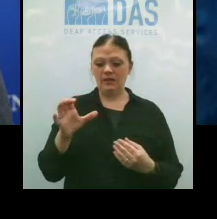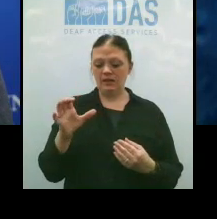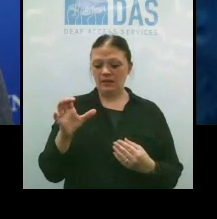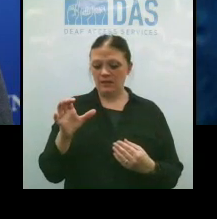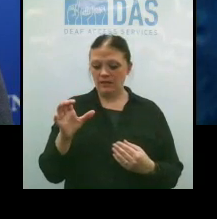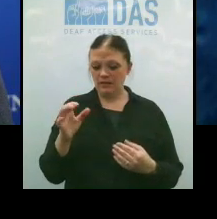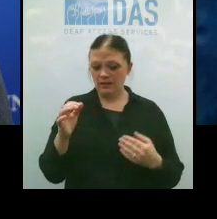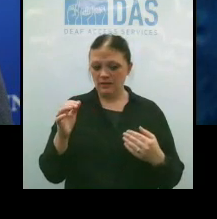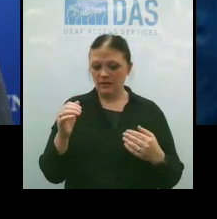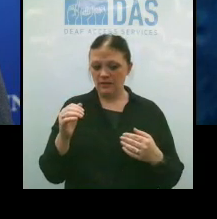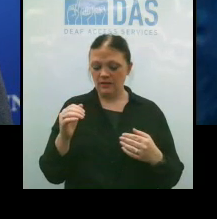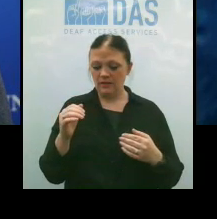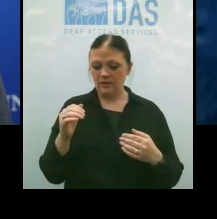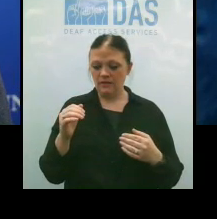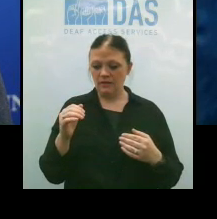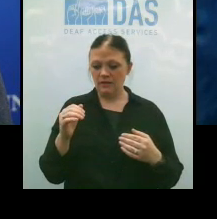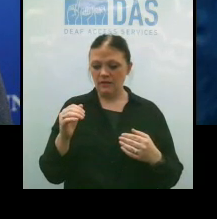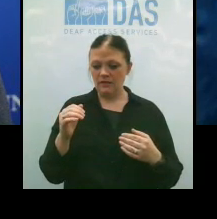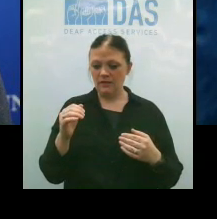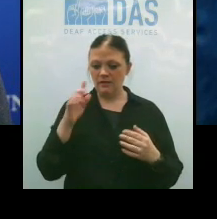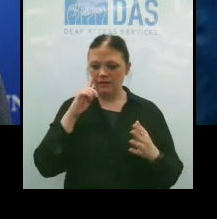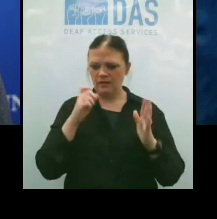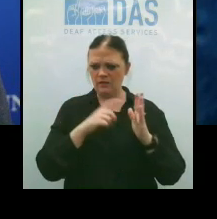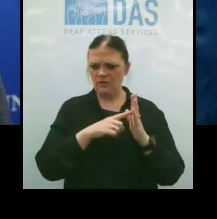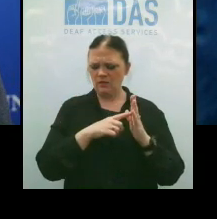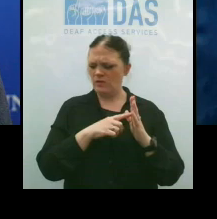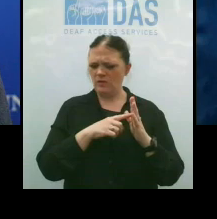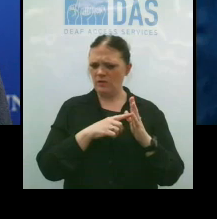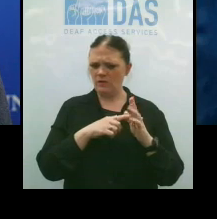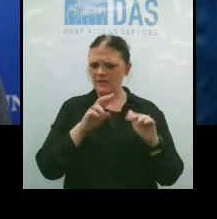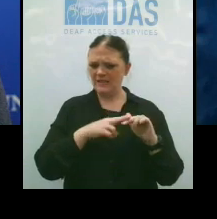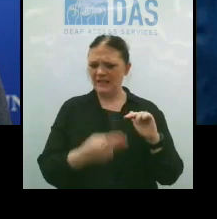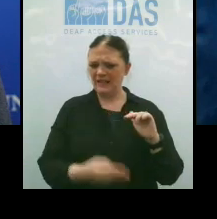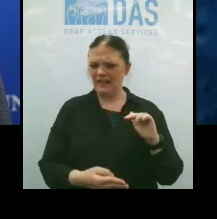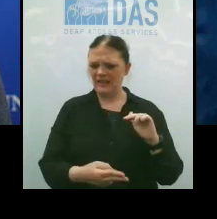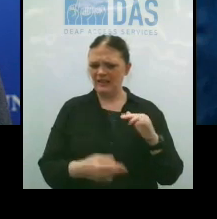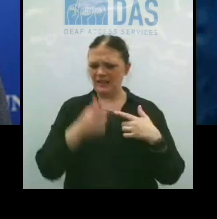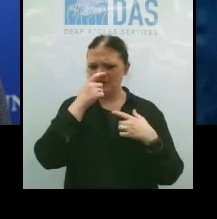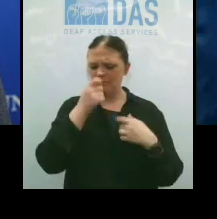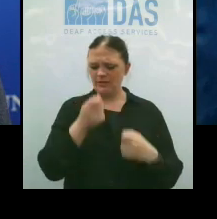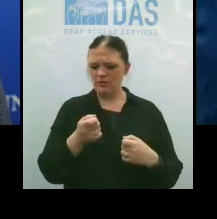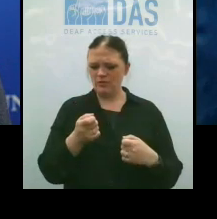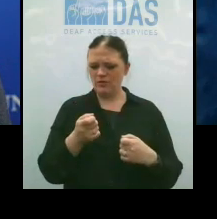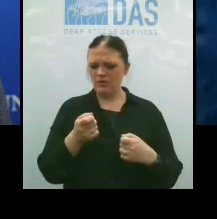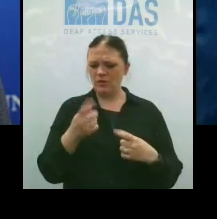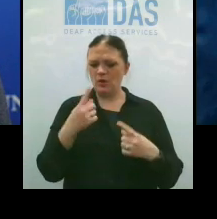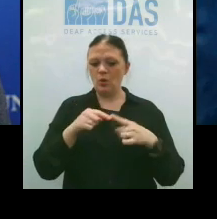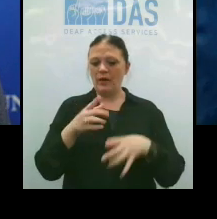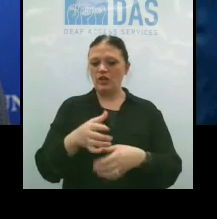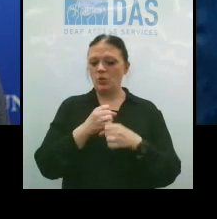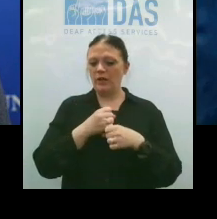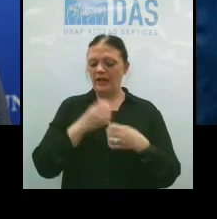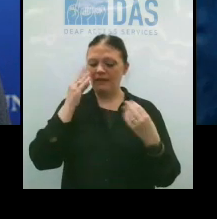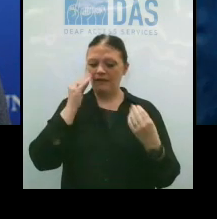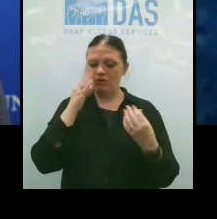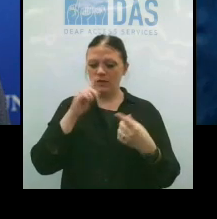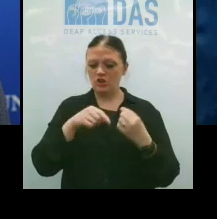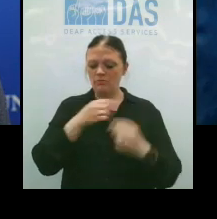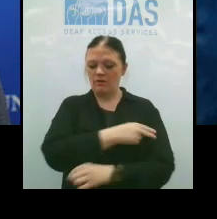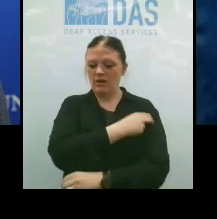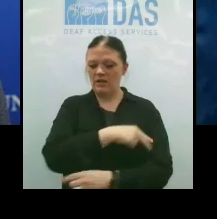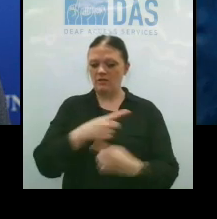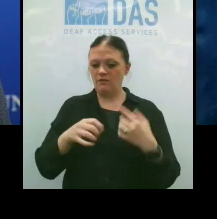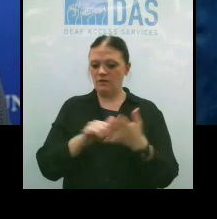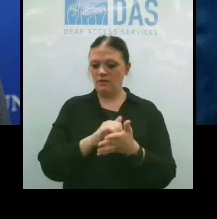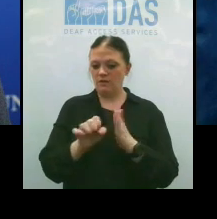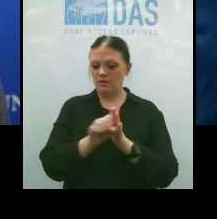for hospital deaths? I'm also interested to know, when you do finally get the hospitalization data from the state, if you could